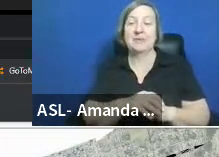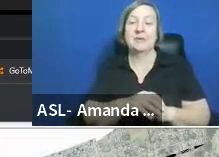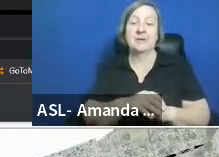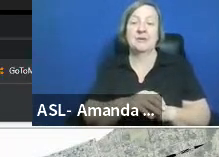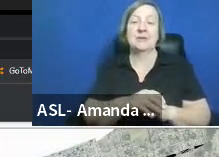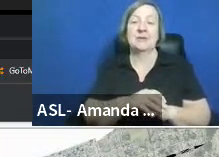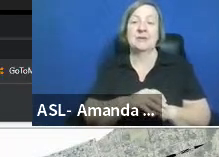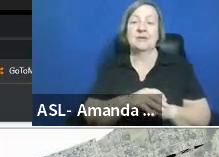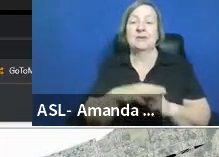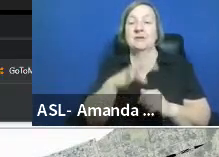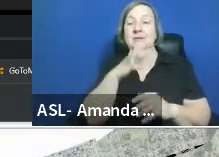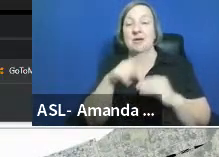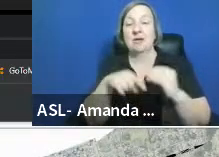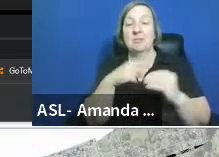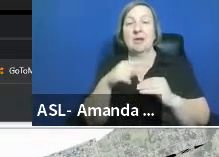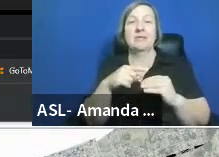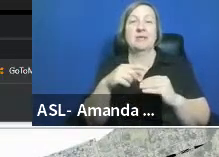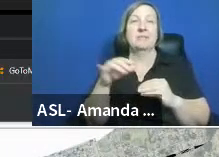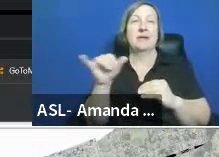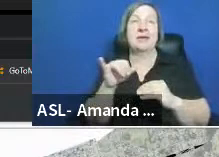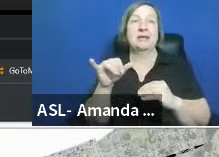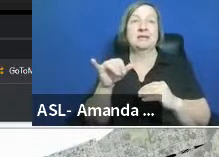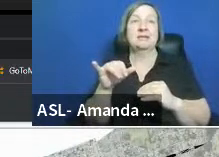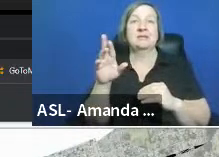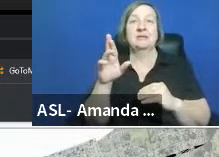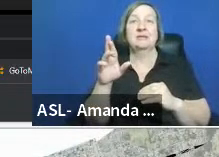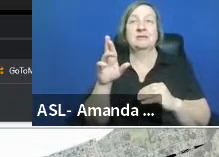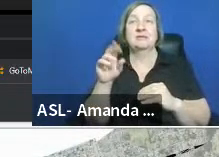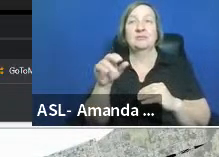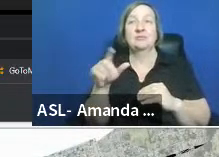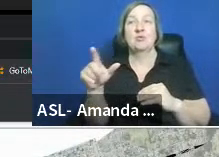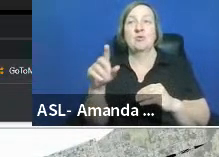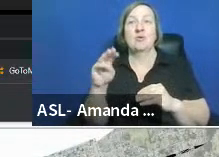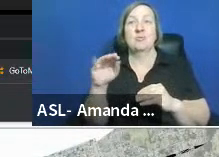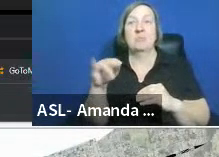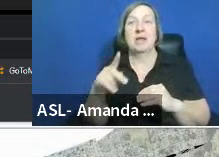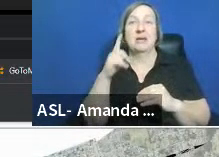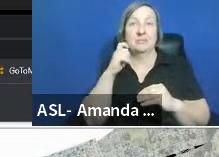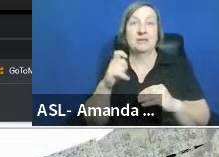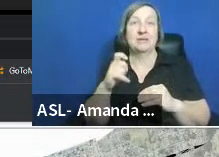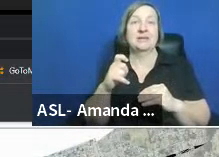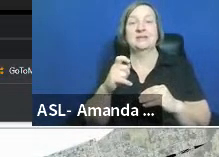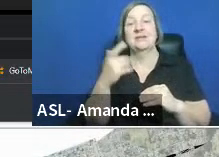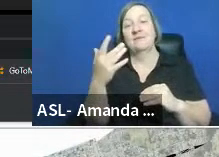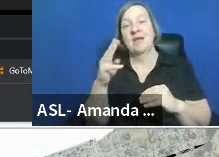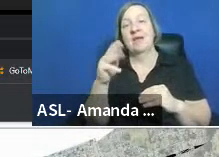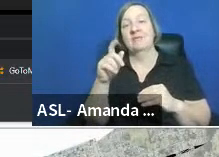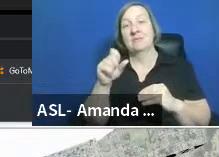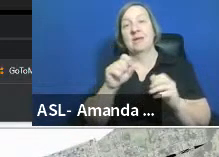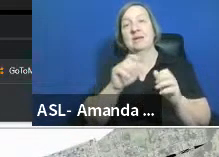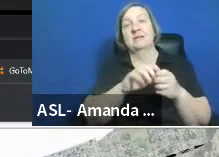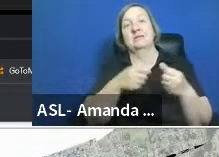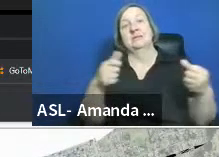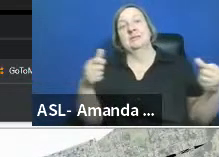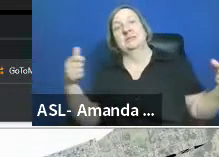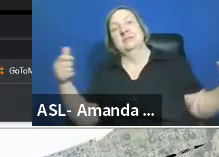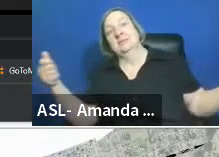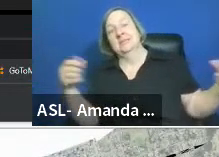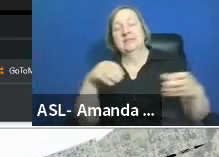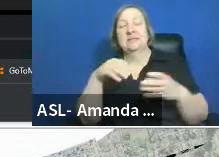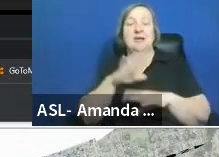Often referred to them as the roll map because it's so long to get 5 miles in onto one sheet.